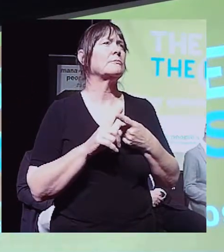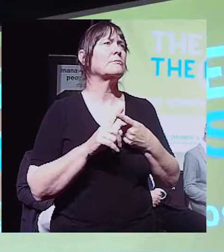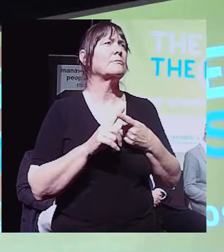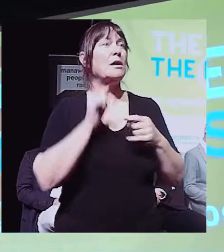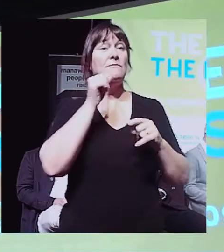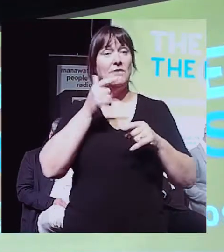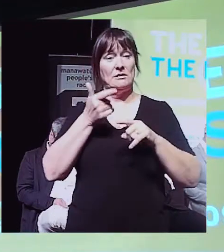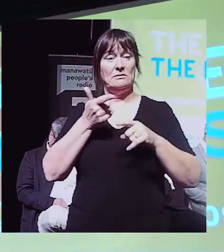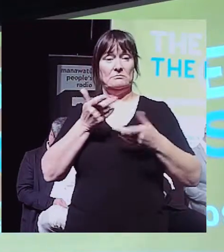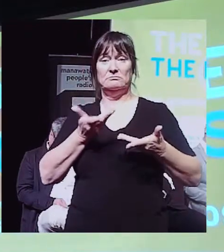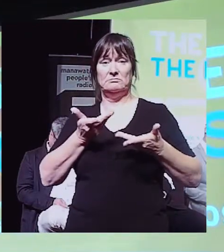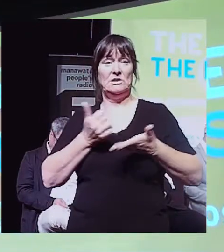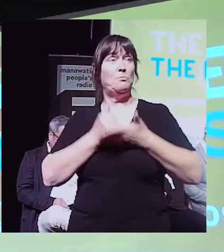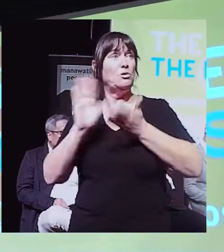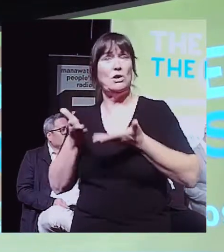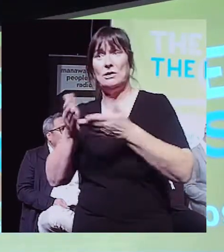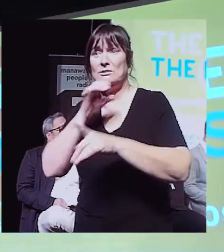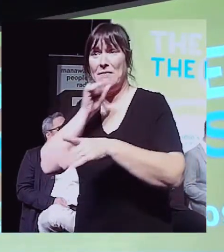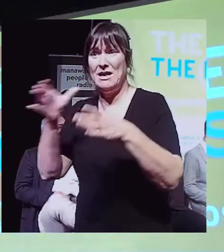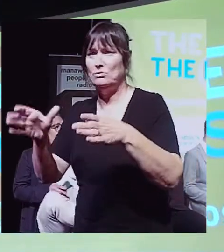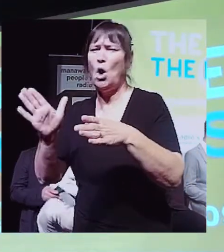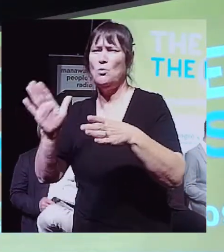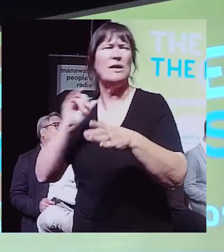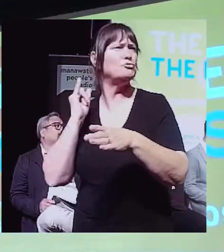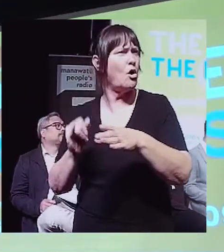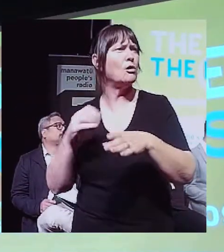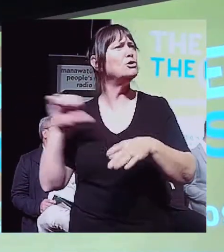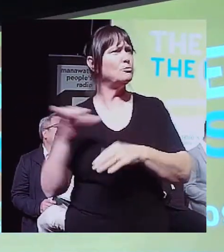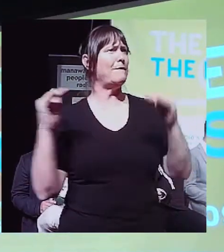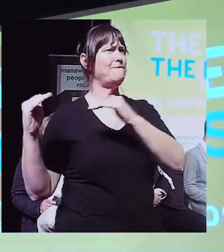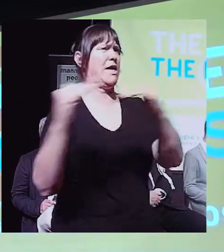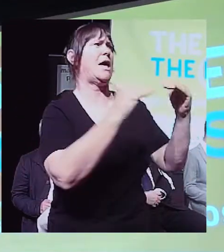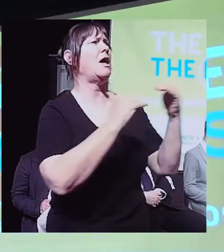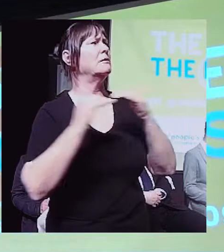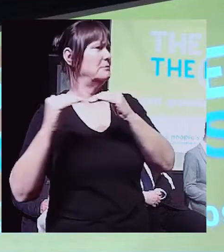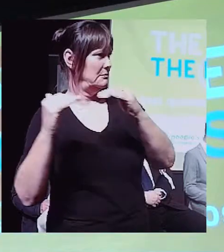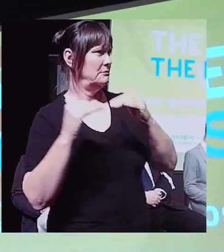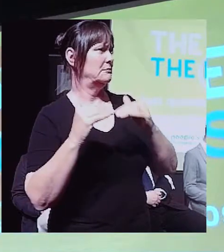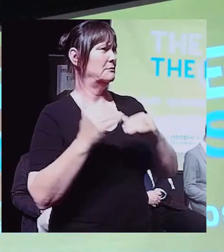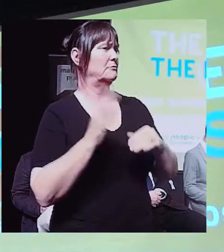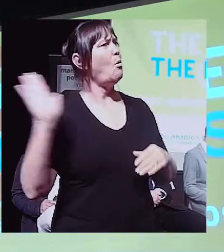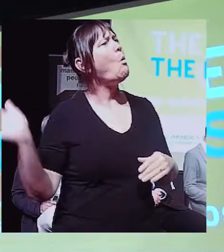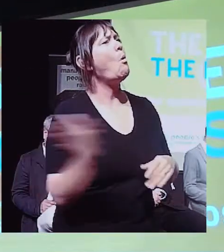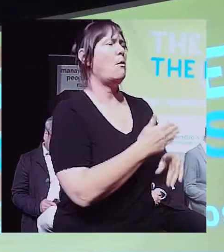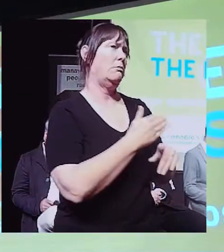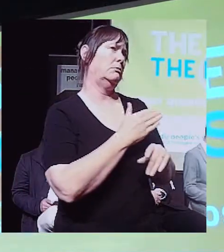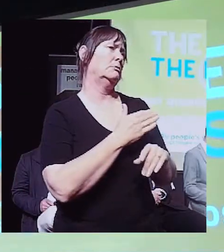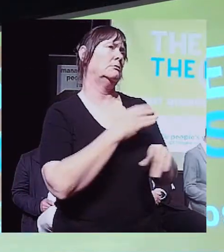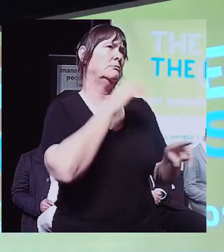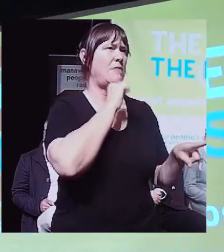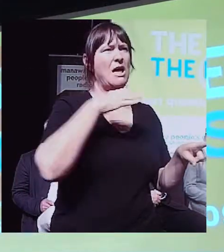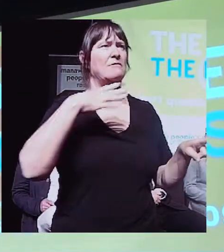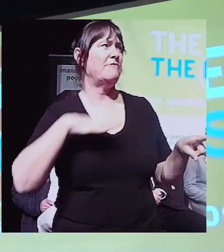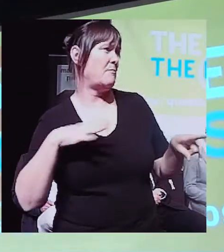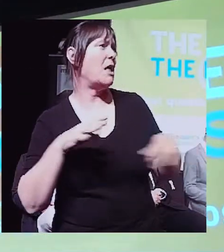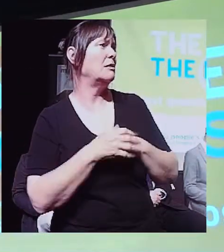male, that's wrong. It should be turned around. It's got to be very, very fair across all genders as far as being able